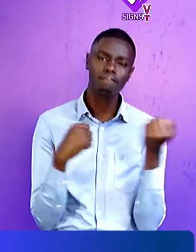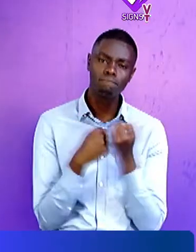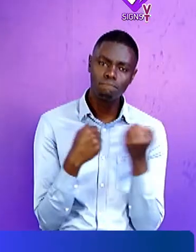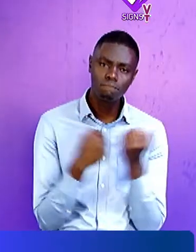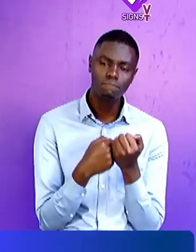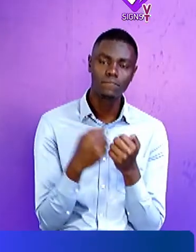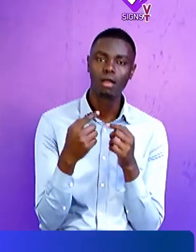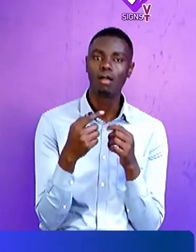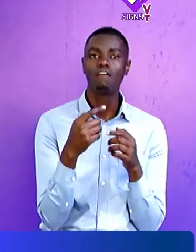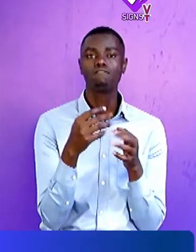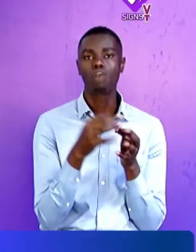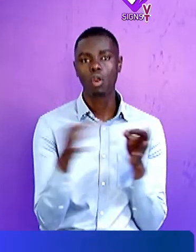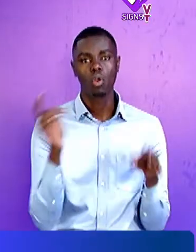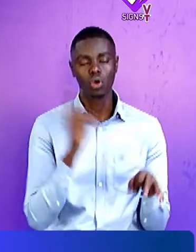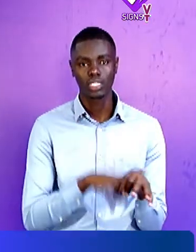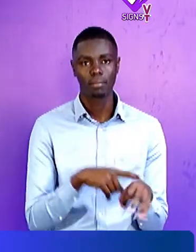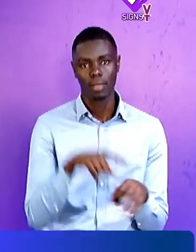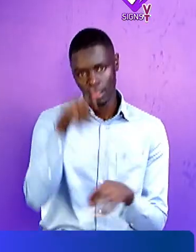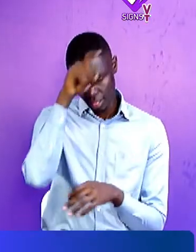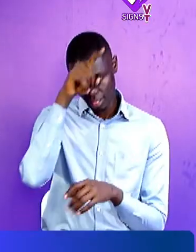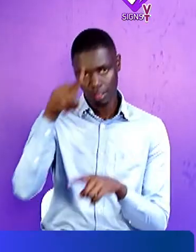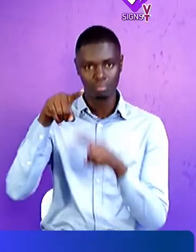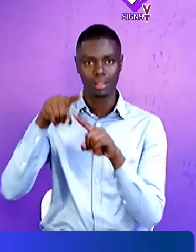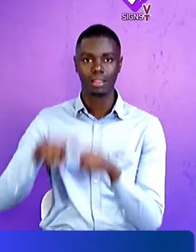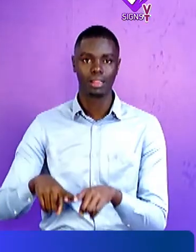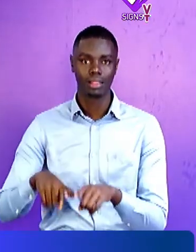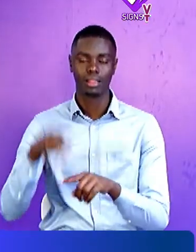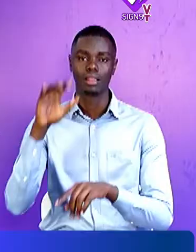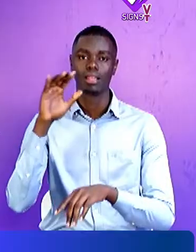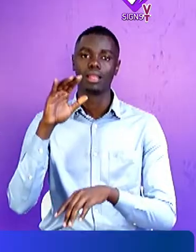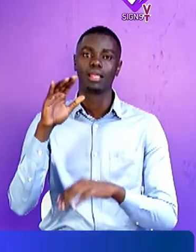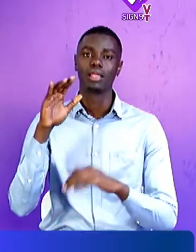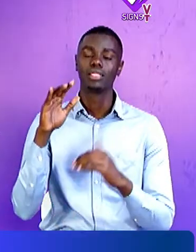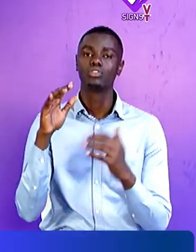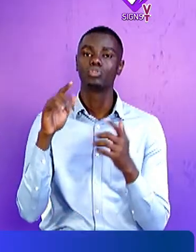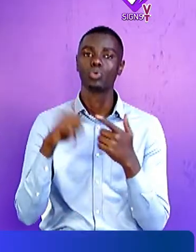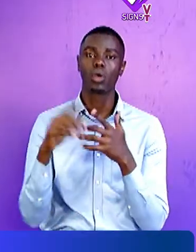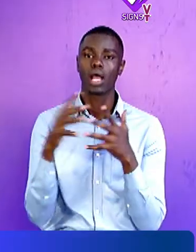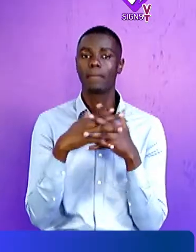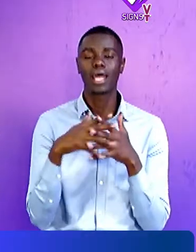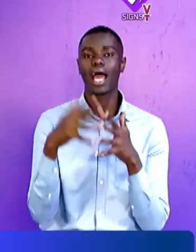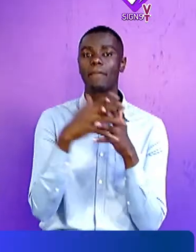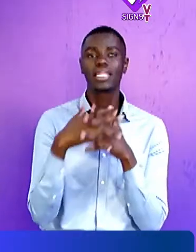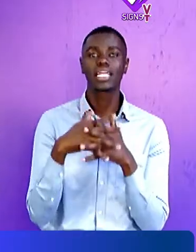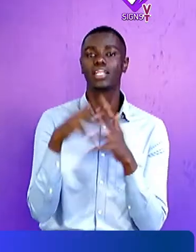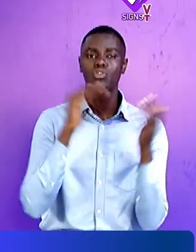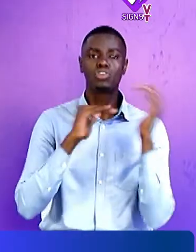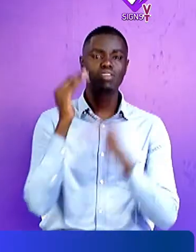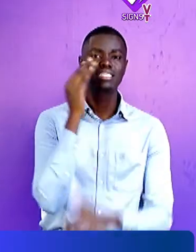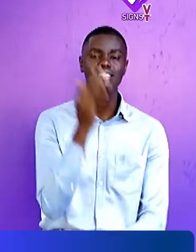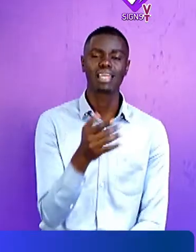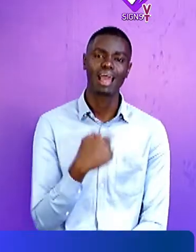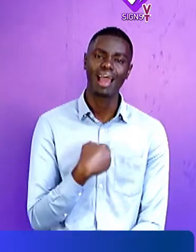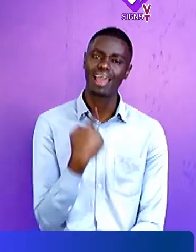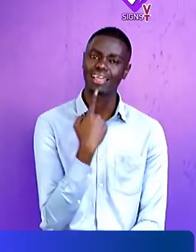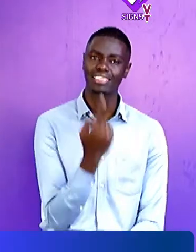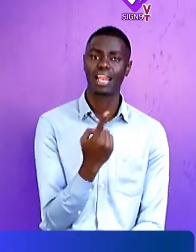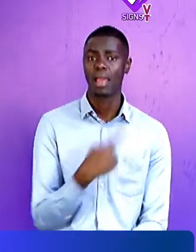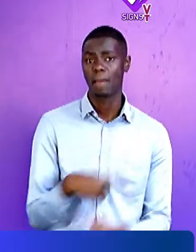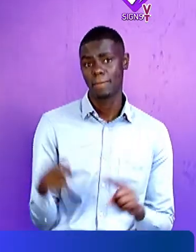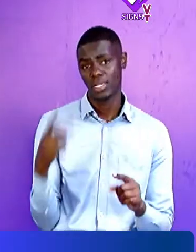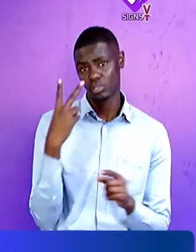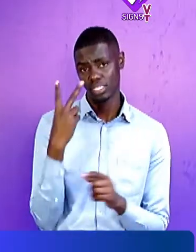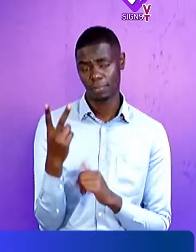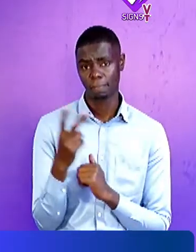you know that Egyptians are more linked to the US than us. Even there are American universities there. I can tell you, but you see, the thing is